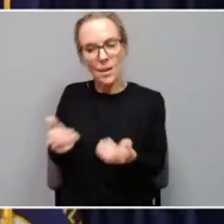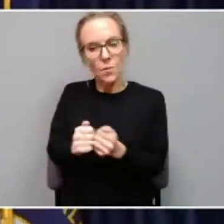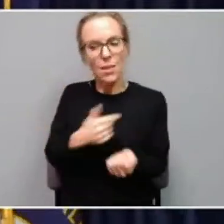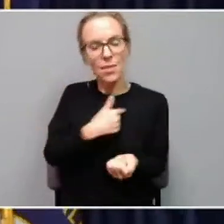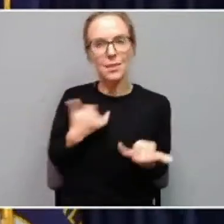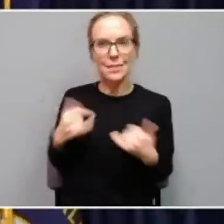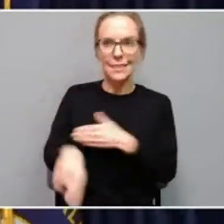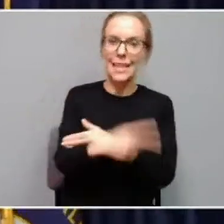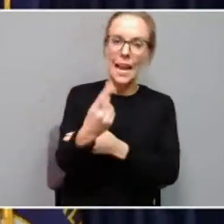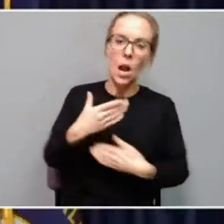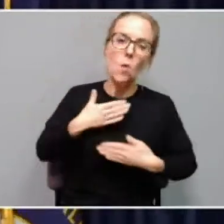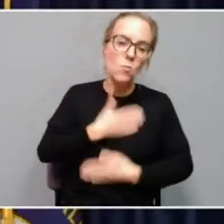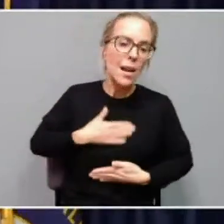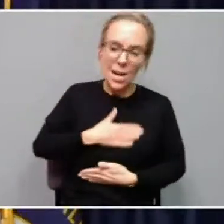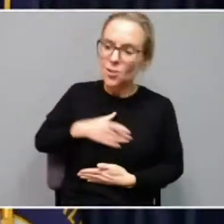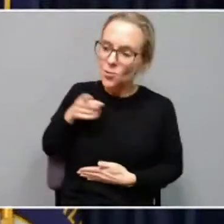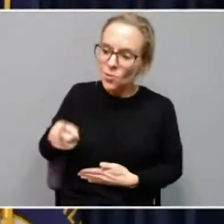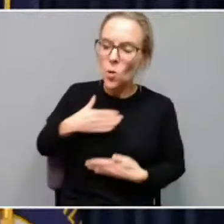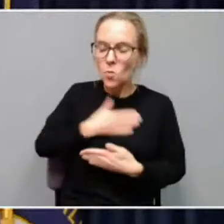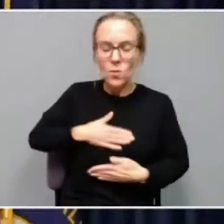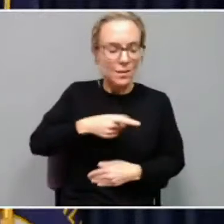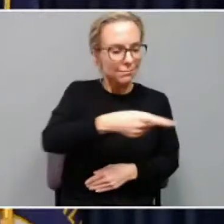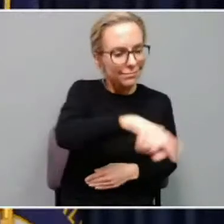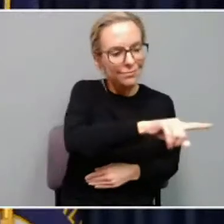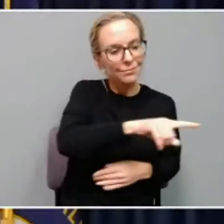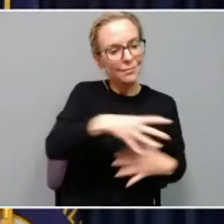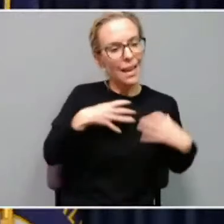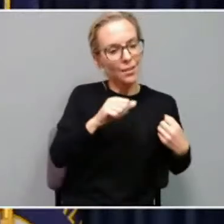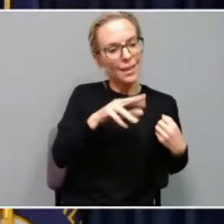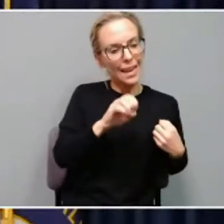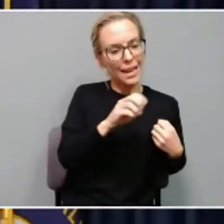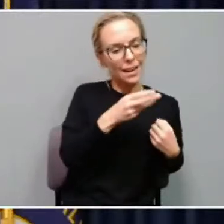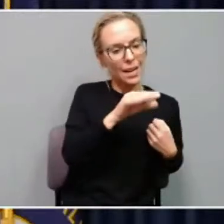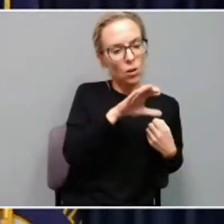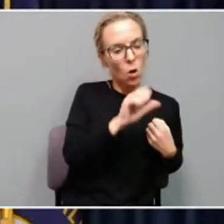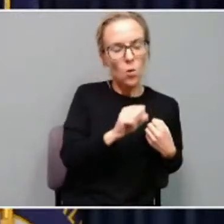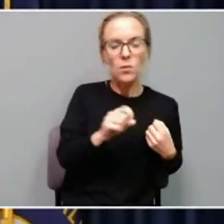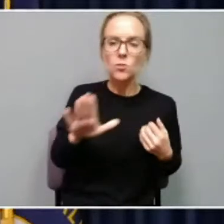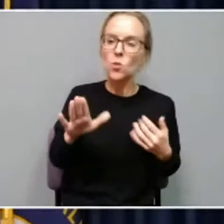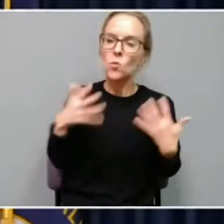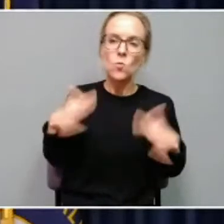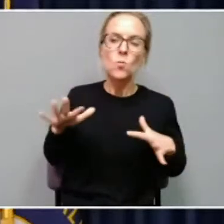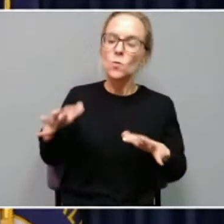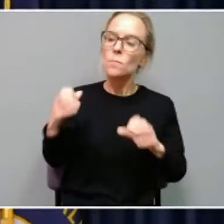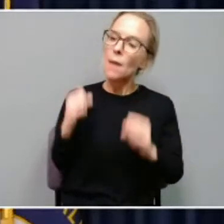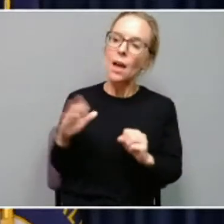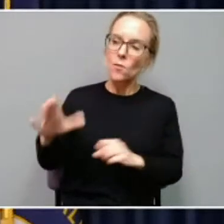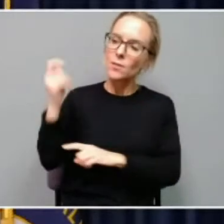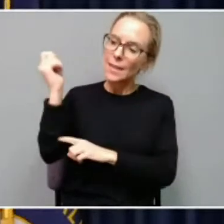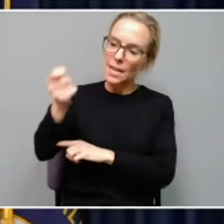you. We appreciate them. Thank you for your powerful testimony.